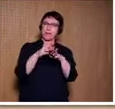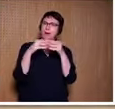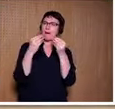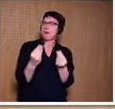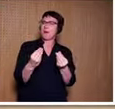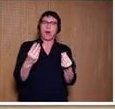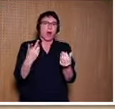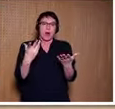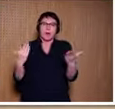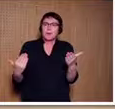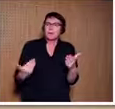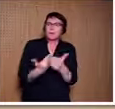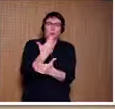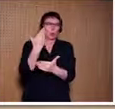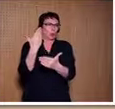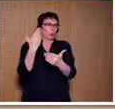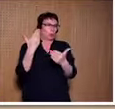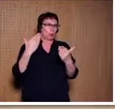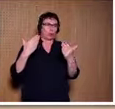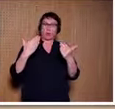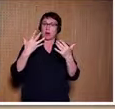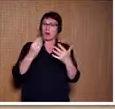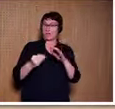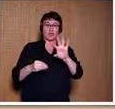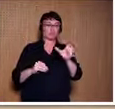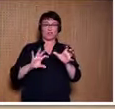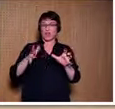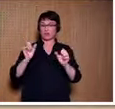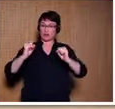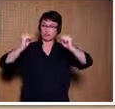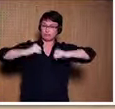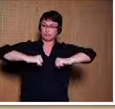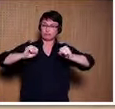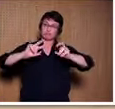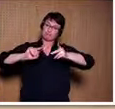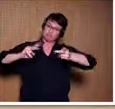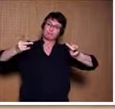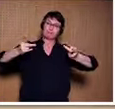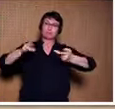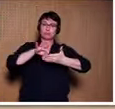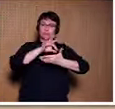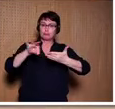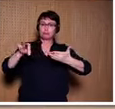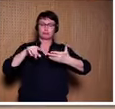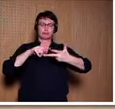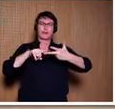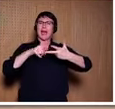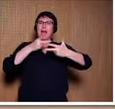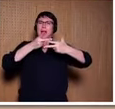new or existing multilateral frameworks or platform of action. Let me start with Lopa.